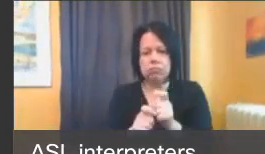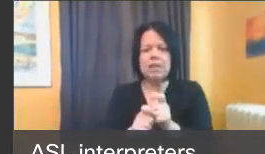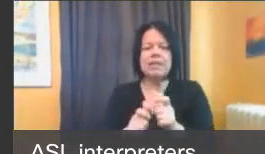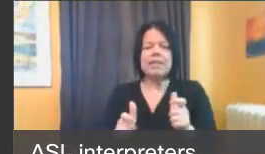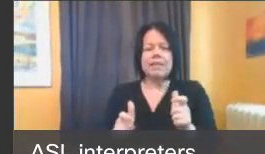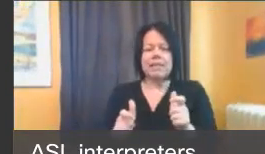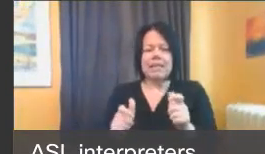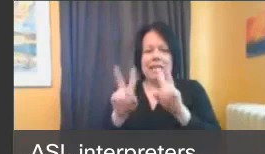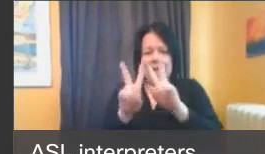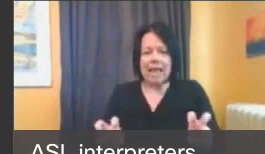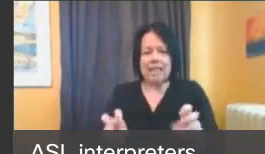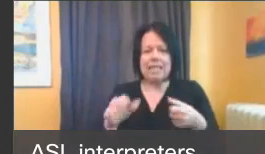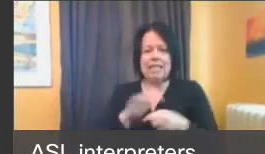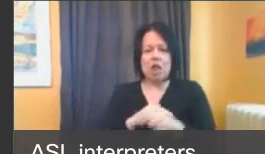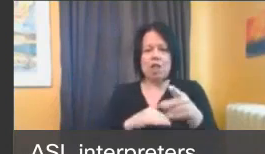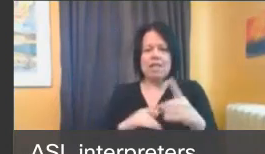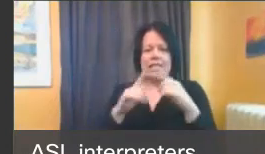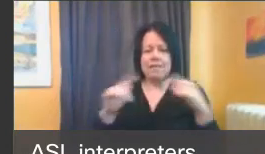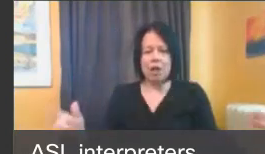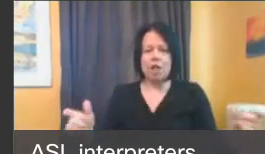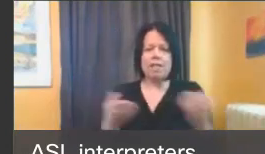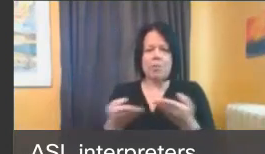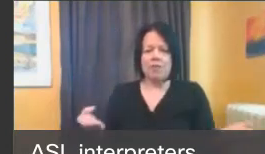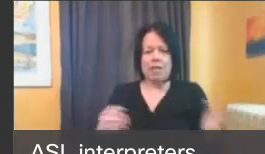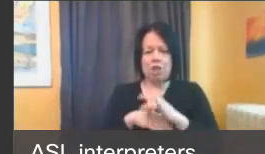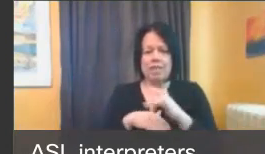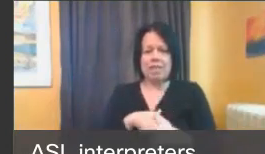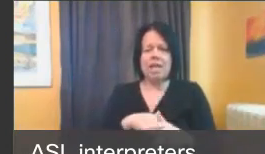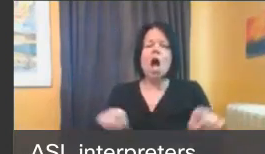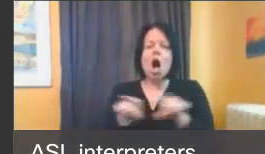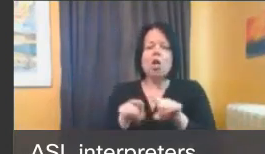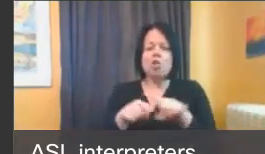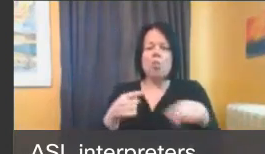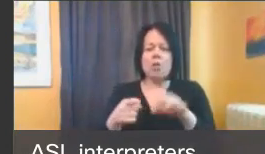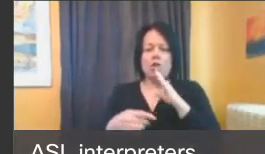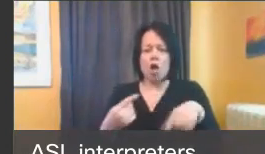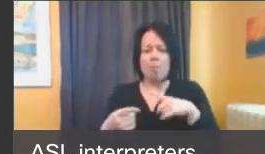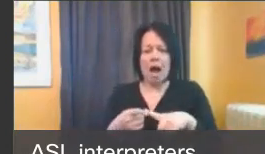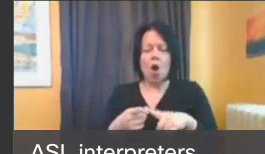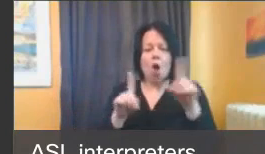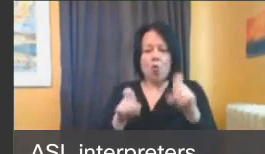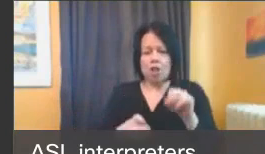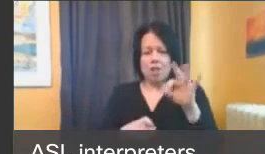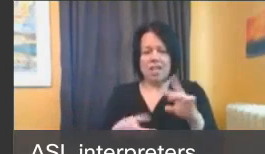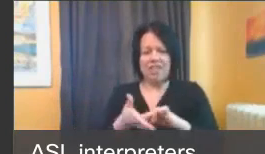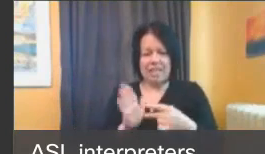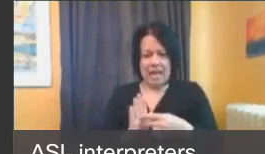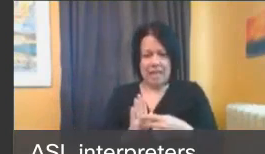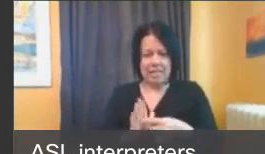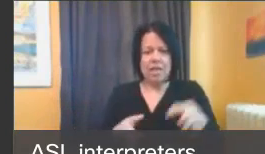the analysis under these various provisions. And then also when we talk about questions of intent, The